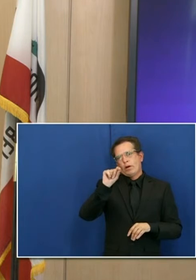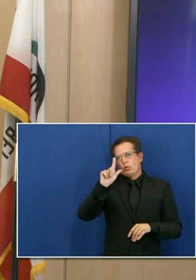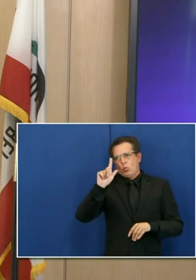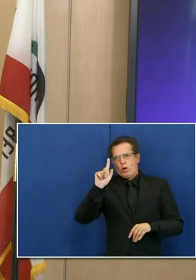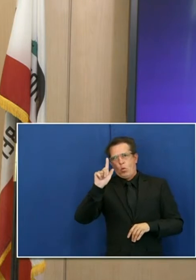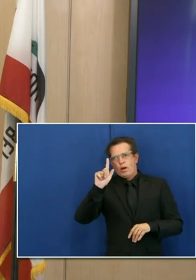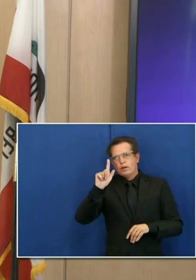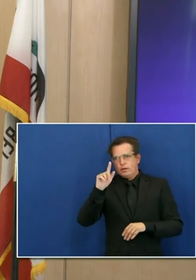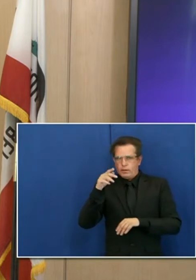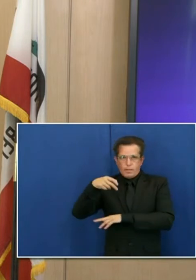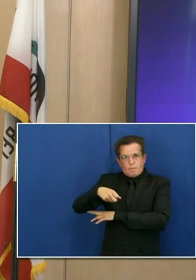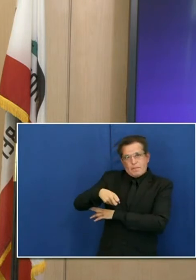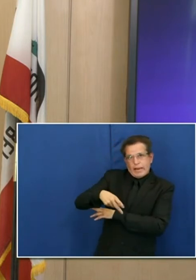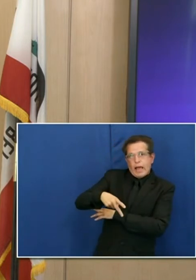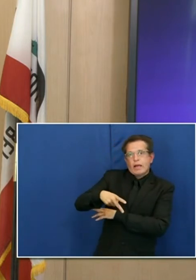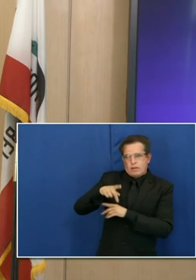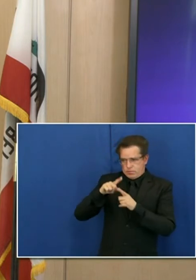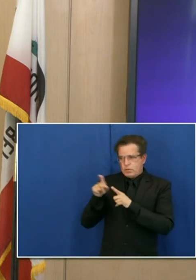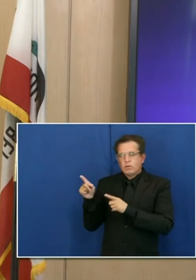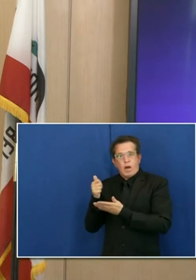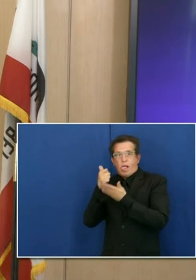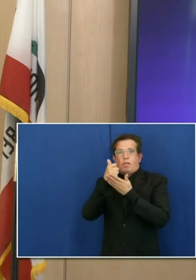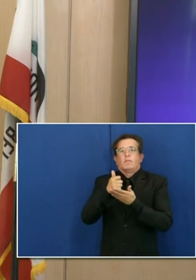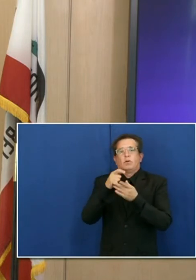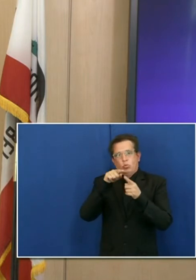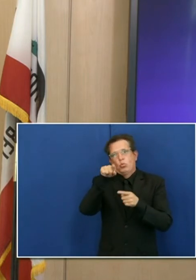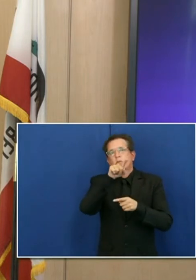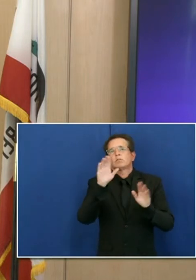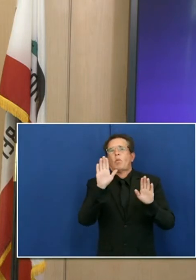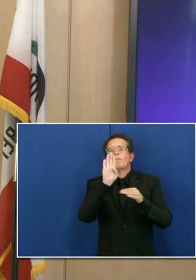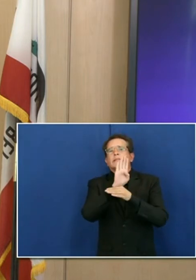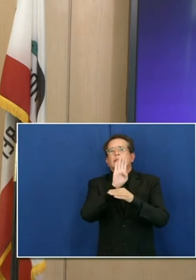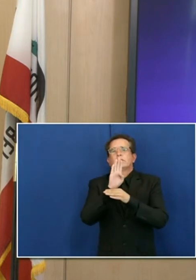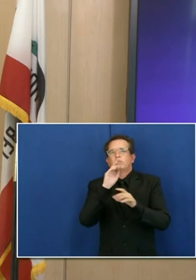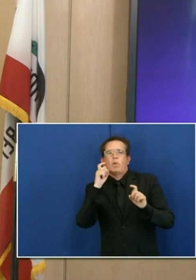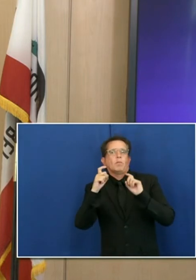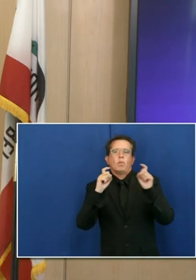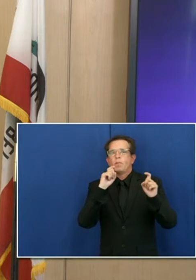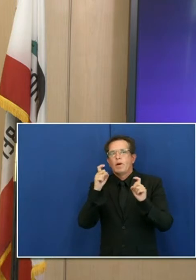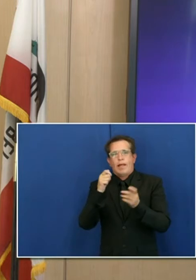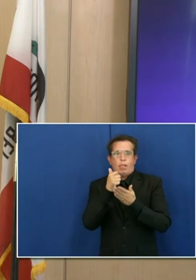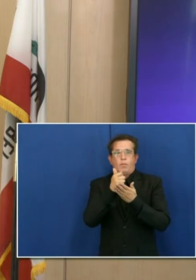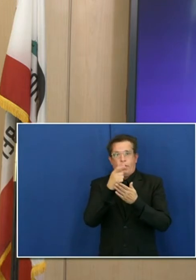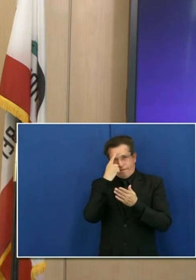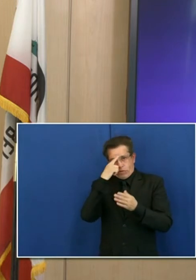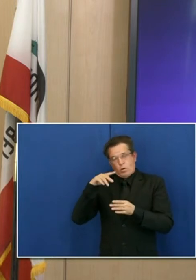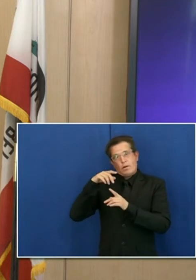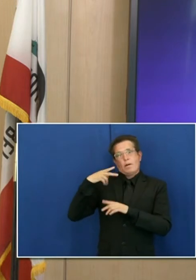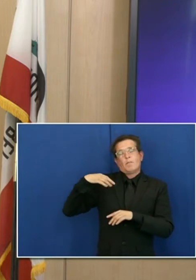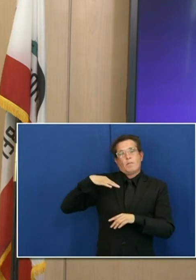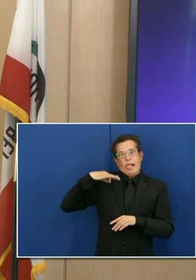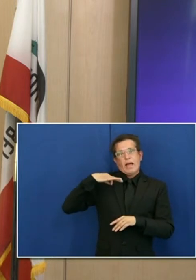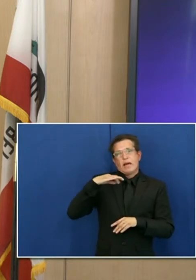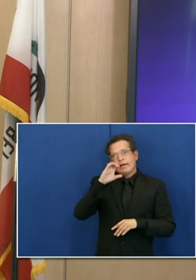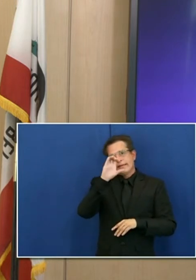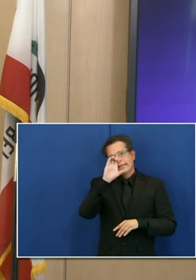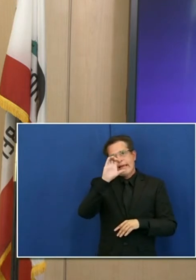midnight. Grants are to cover business expenses for those hit hardest by the pandemic. To apply, you visit